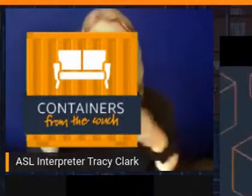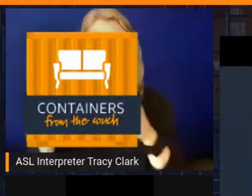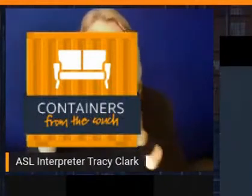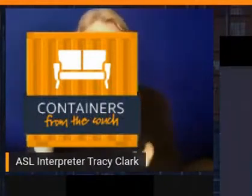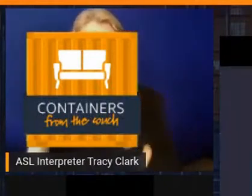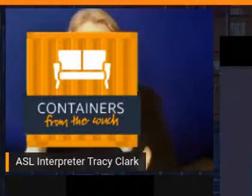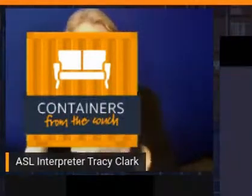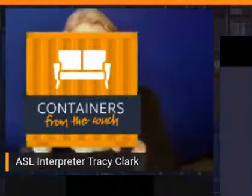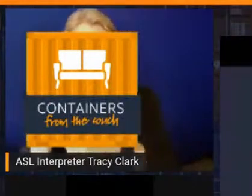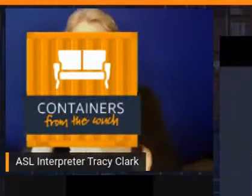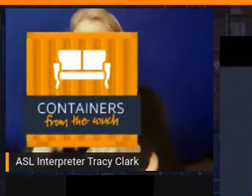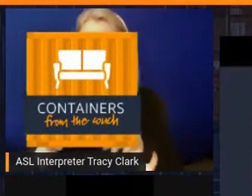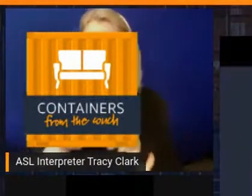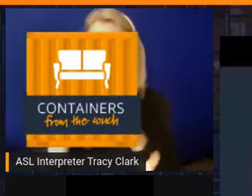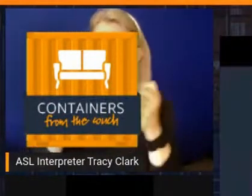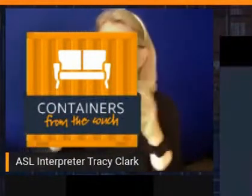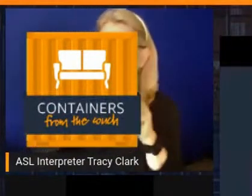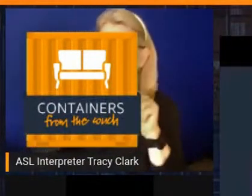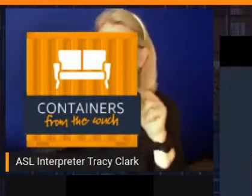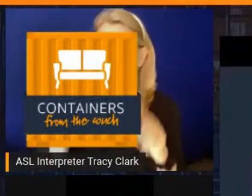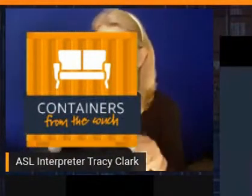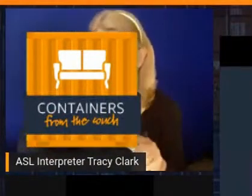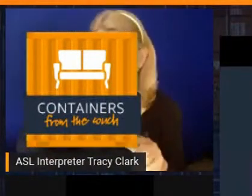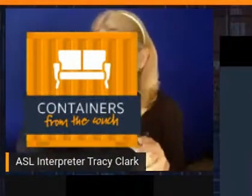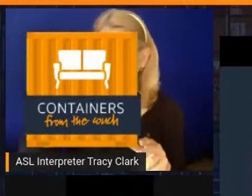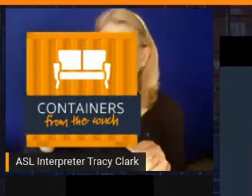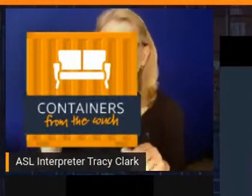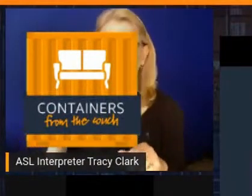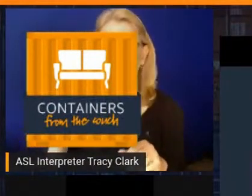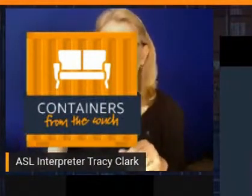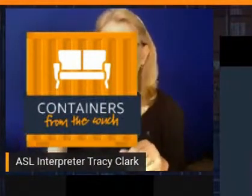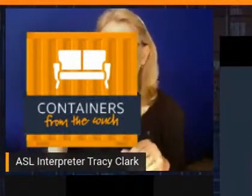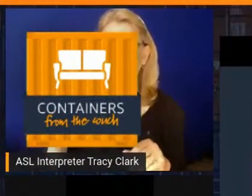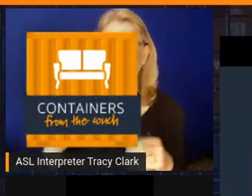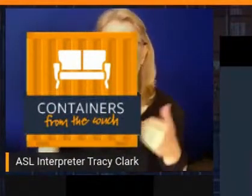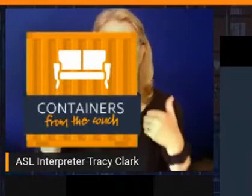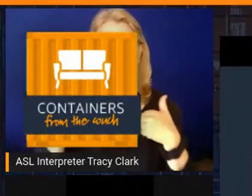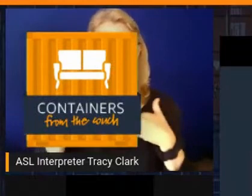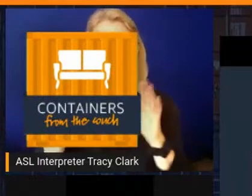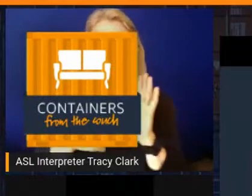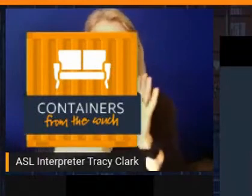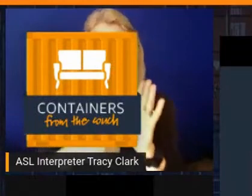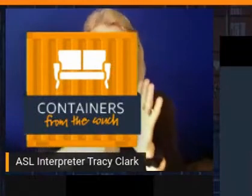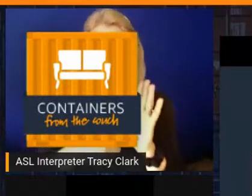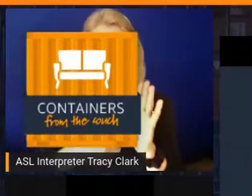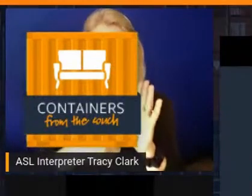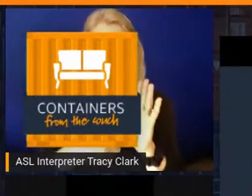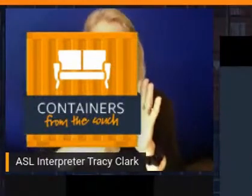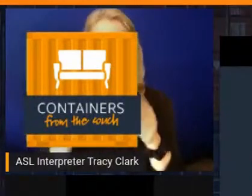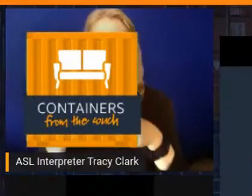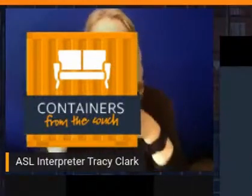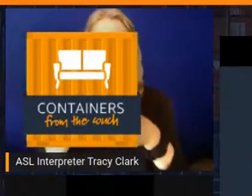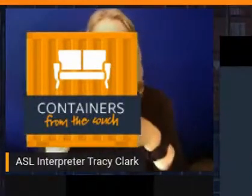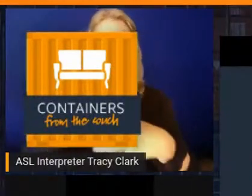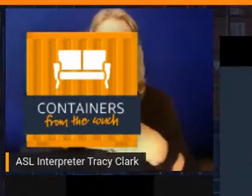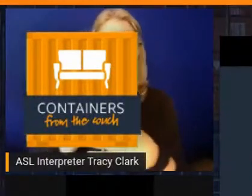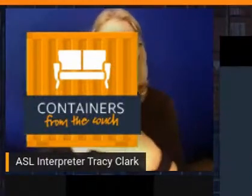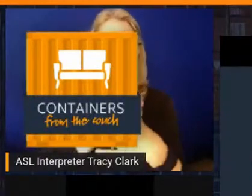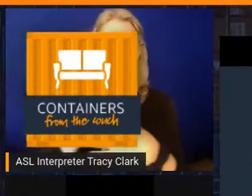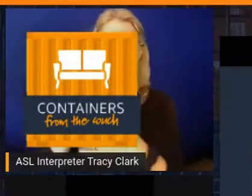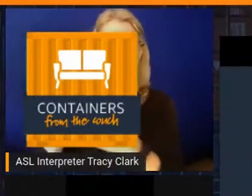our viewers may know, AWS has this model known as the shared responsibility